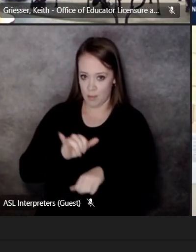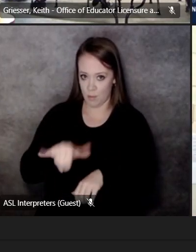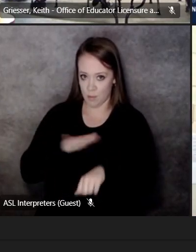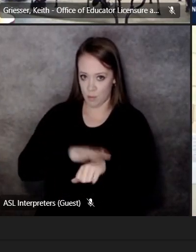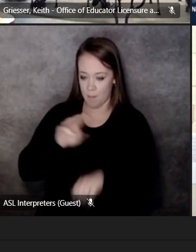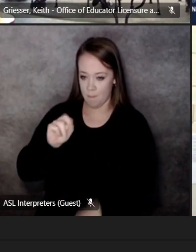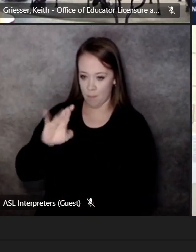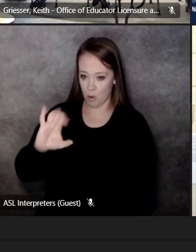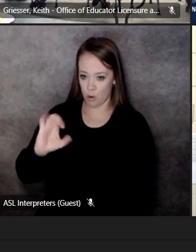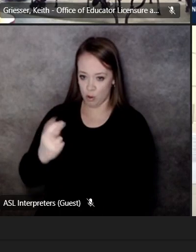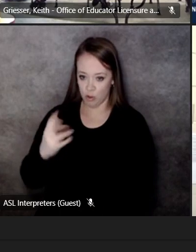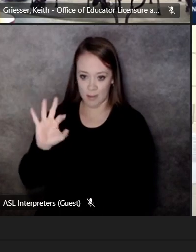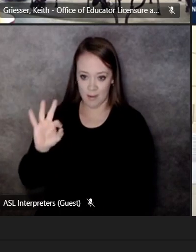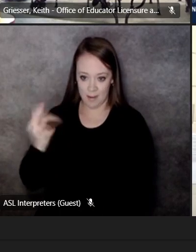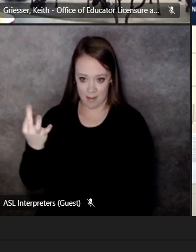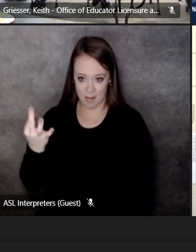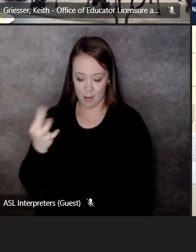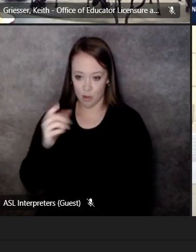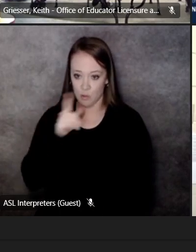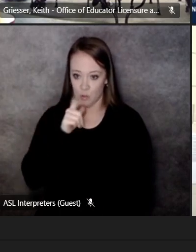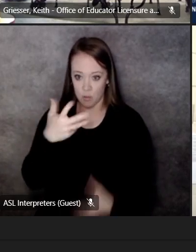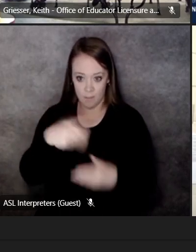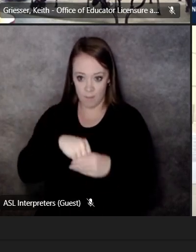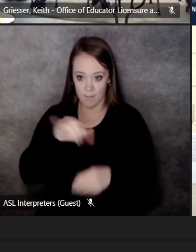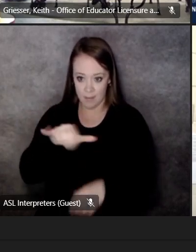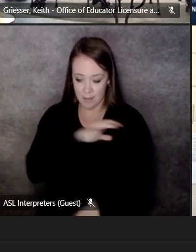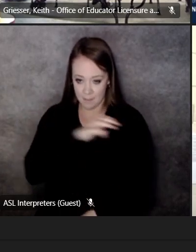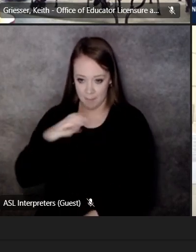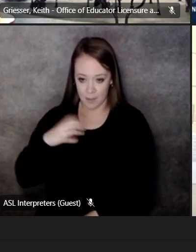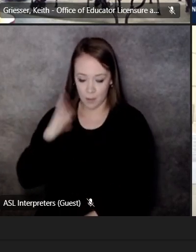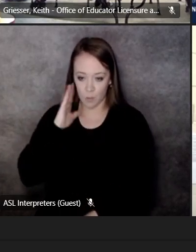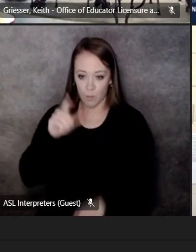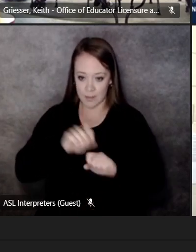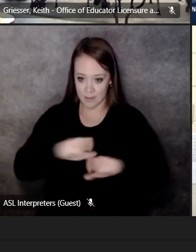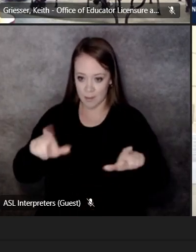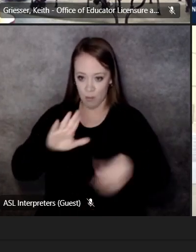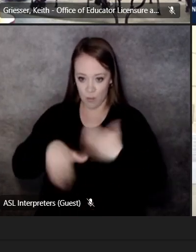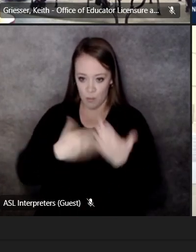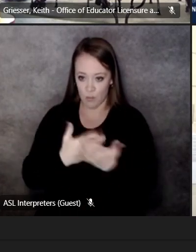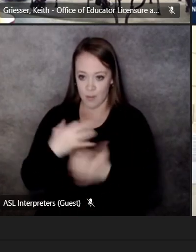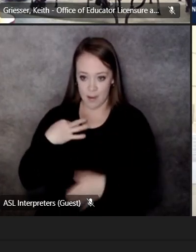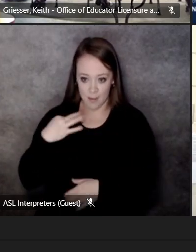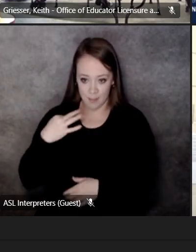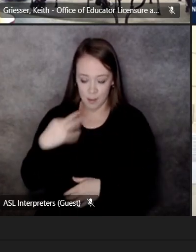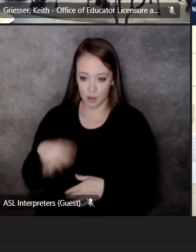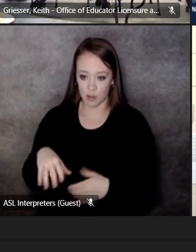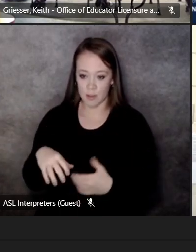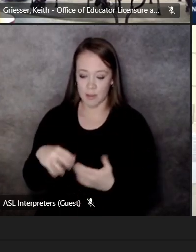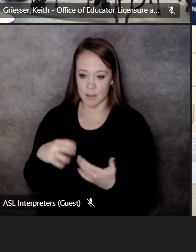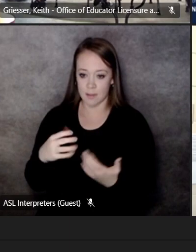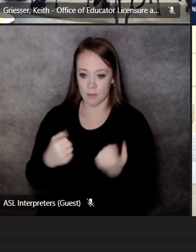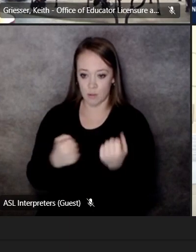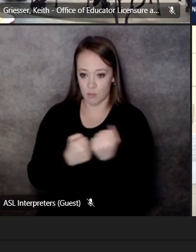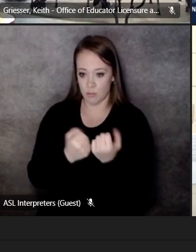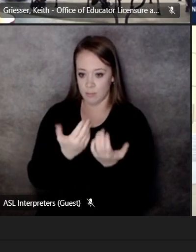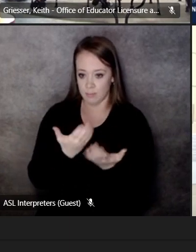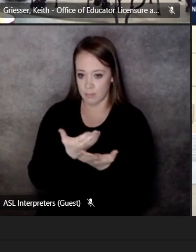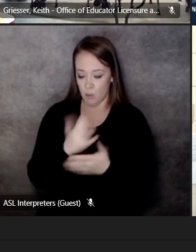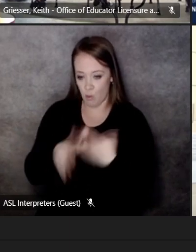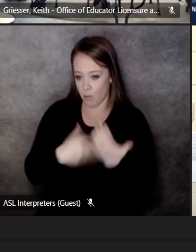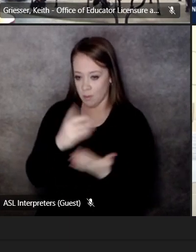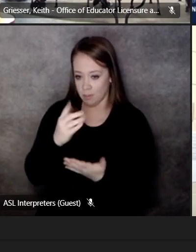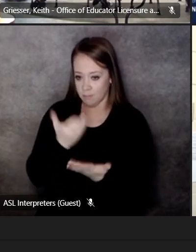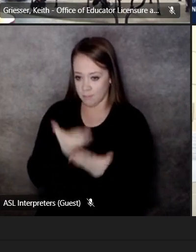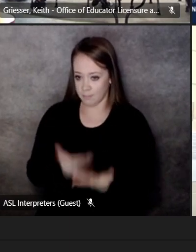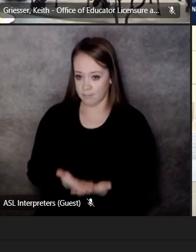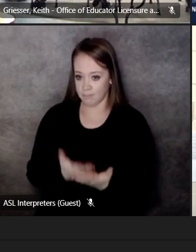those members the redacted applications and supportive materials that those applicants submitted. You will be asked